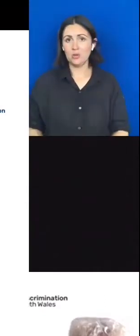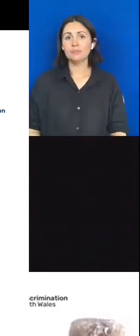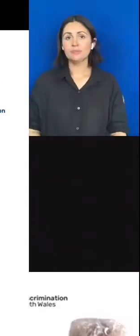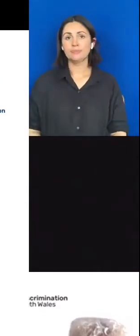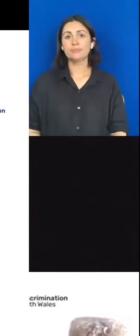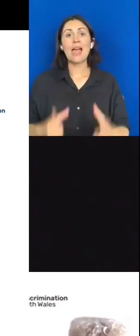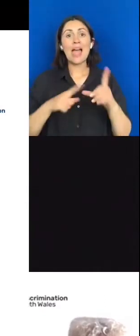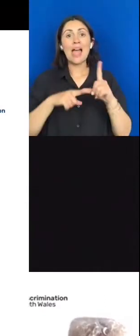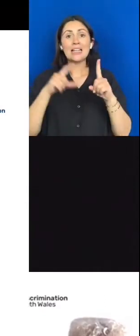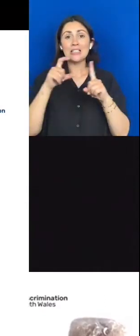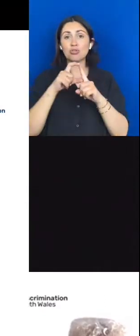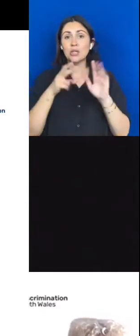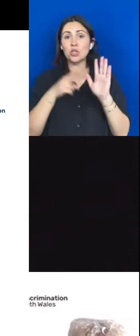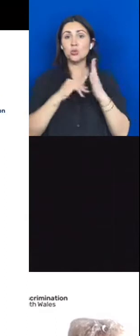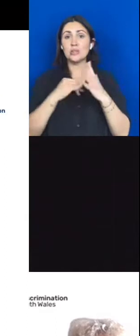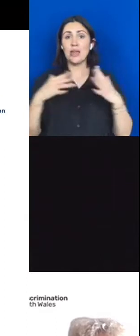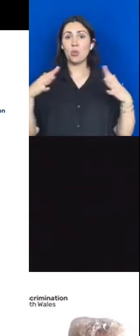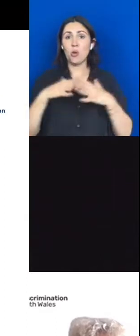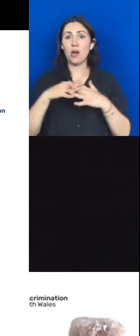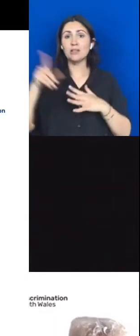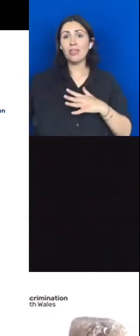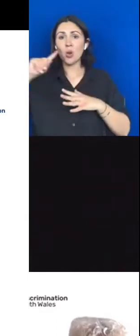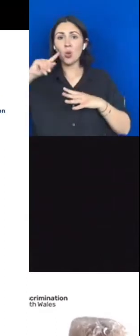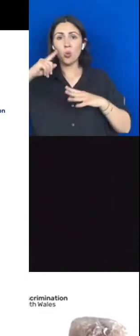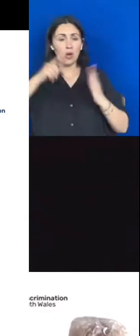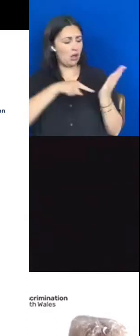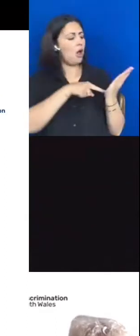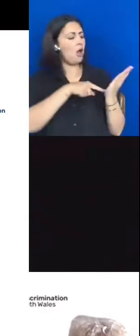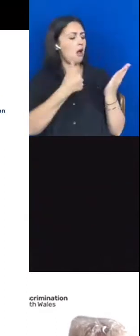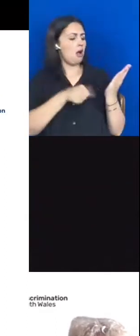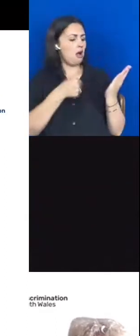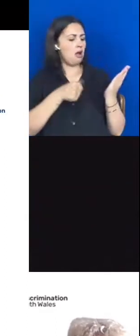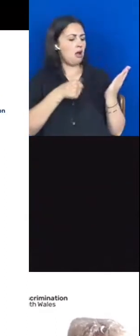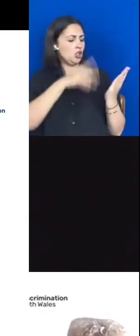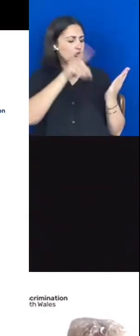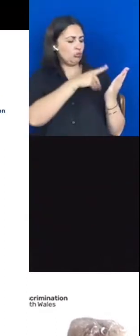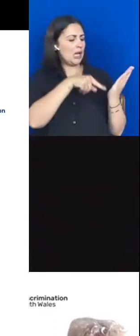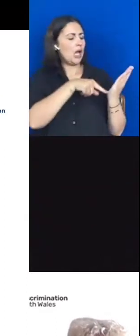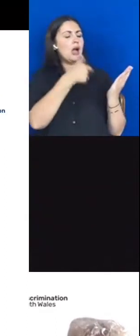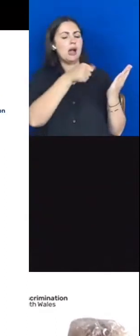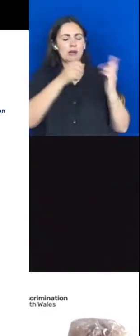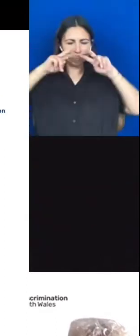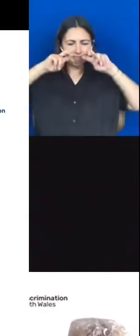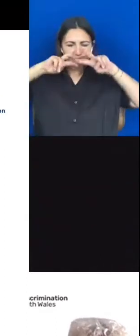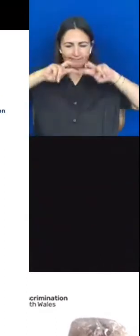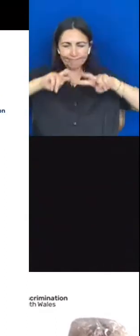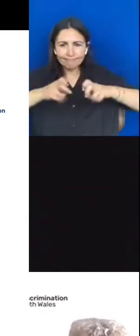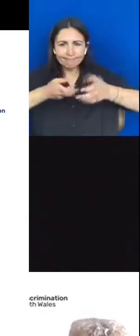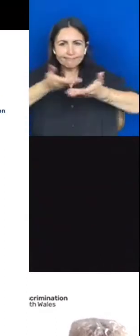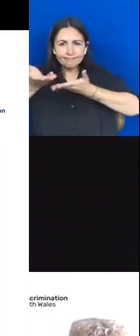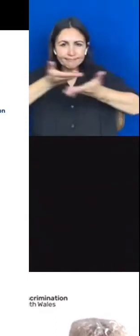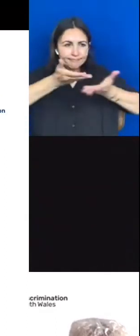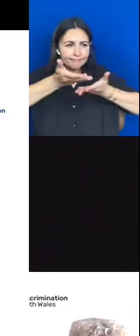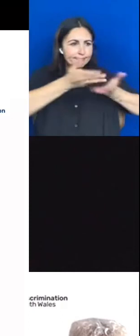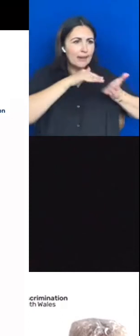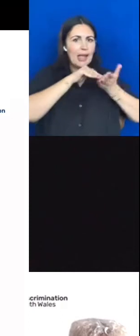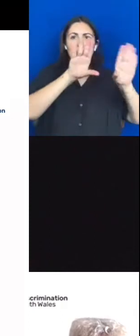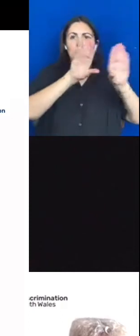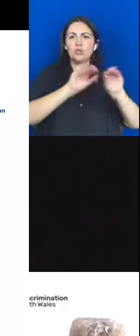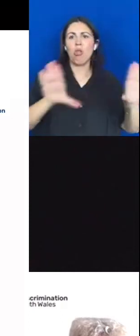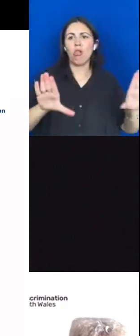Anti-Discrimination New South Wales investigates complaints of discrimination and helps parties resolve complaints.